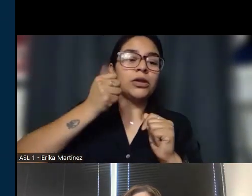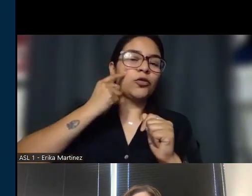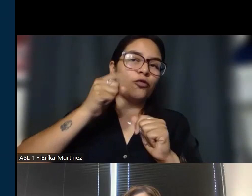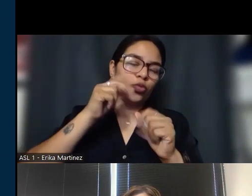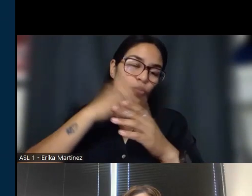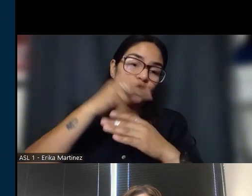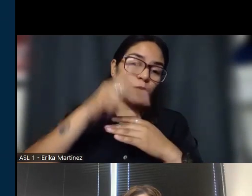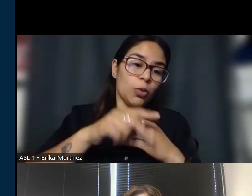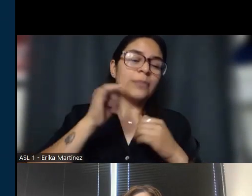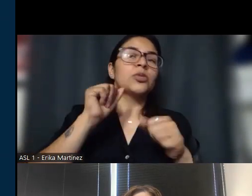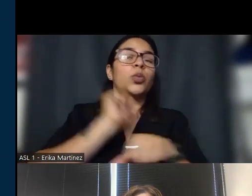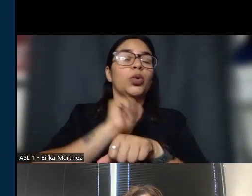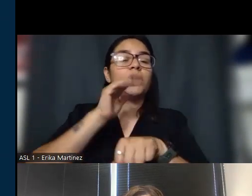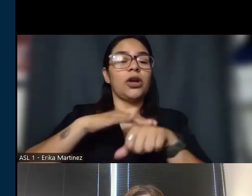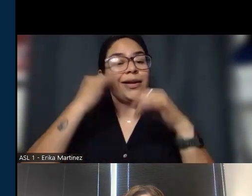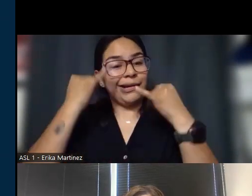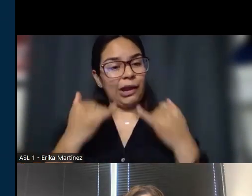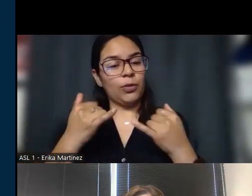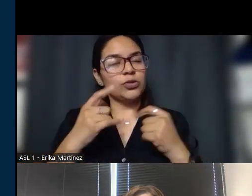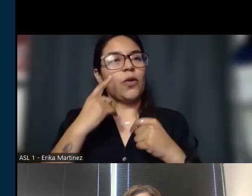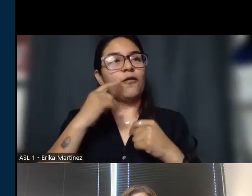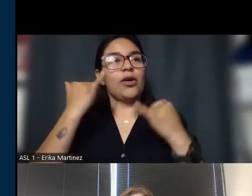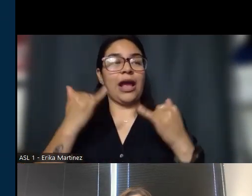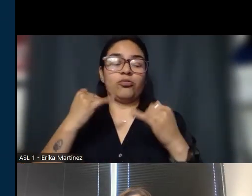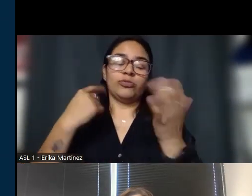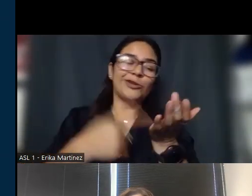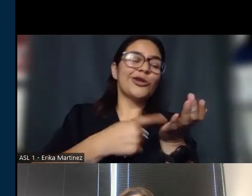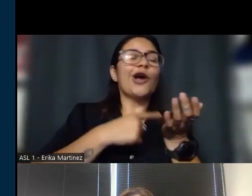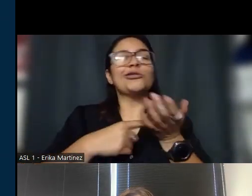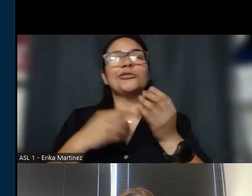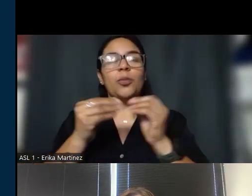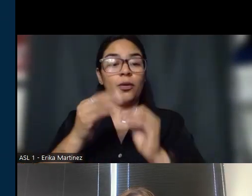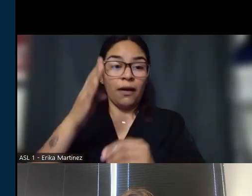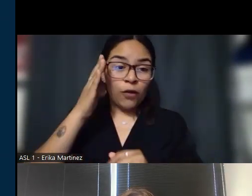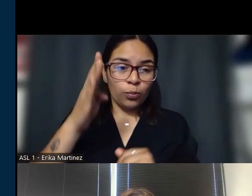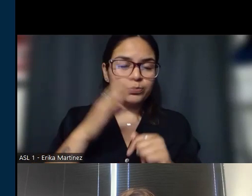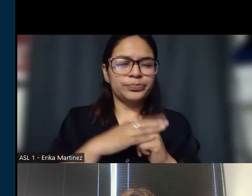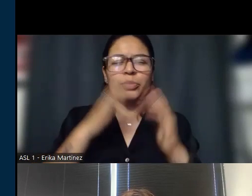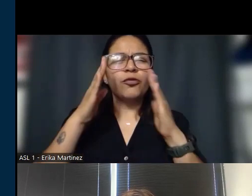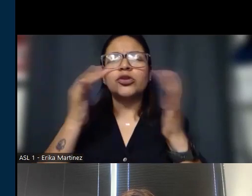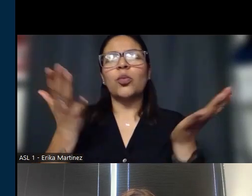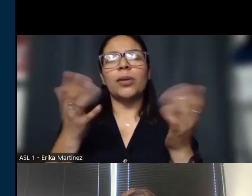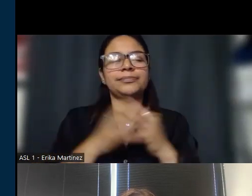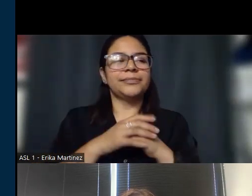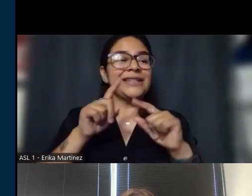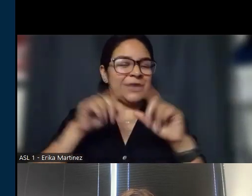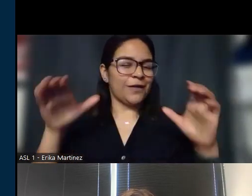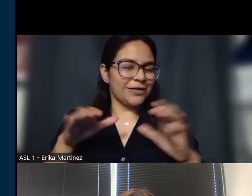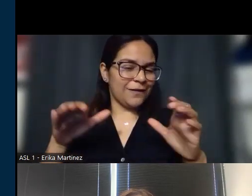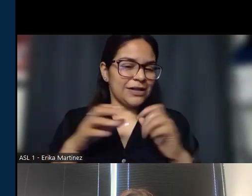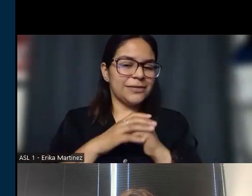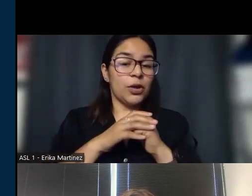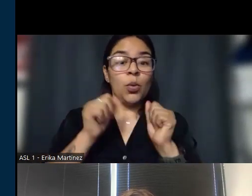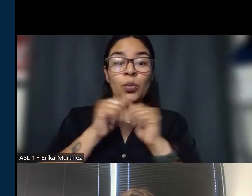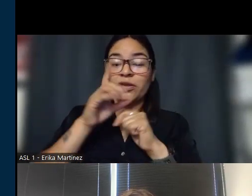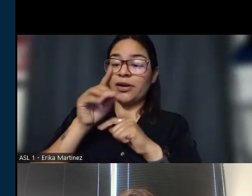with those core objectives in mind, over the past month, we have been focusing on certain activities. With our data